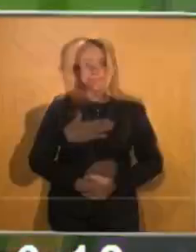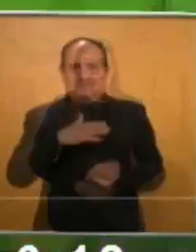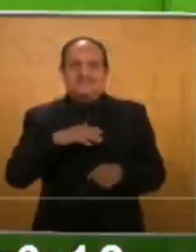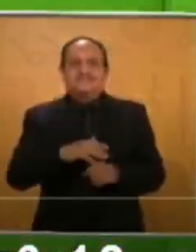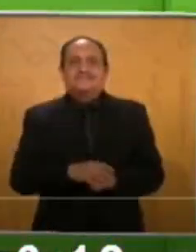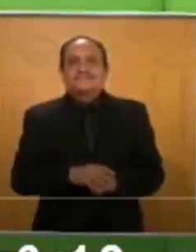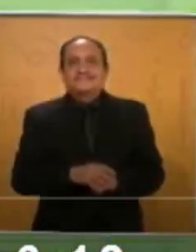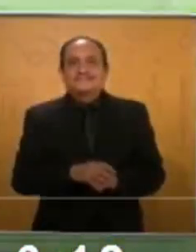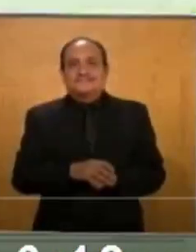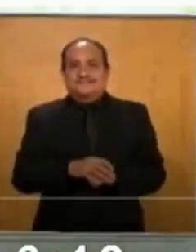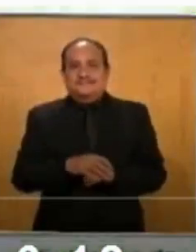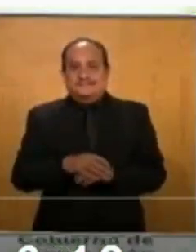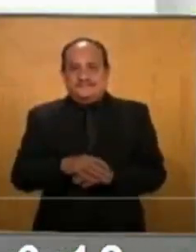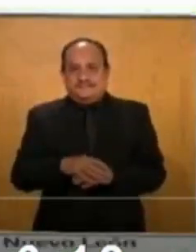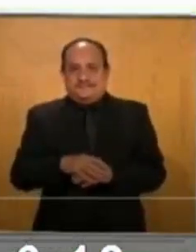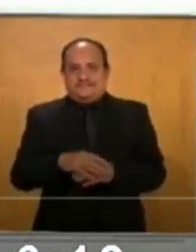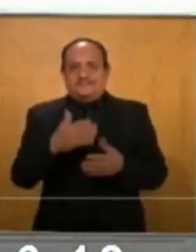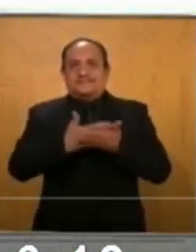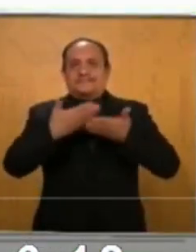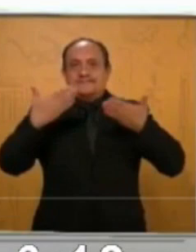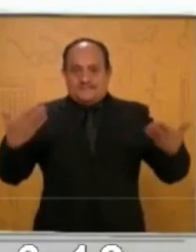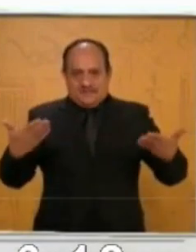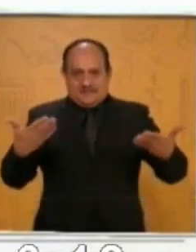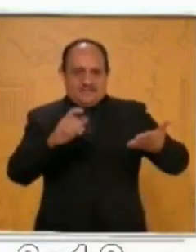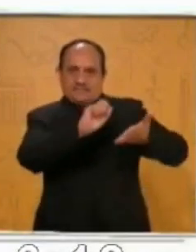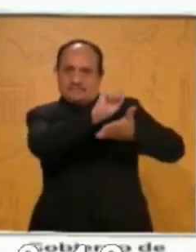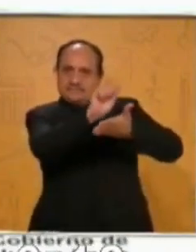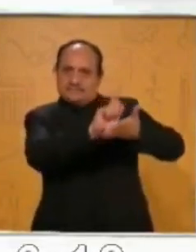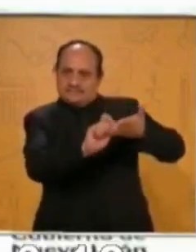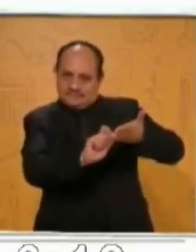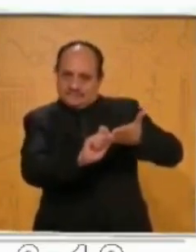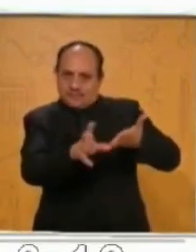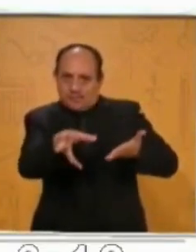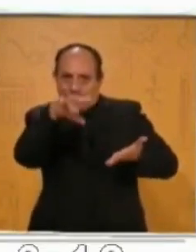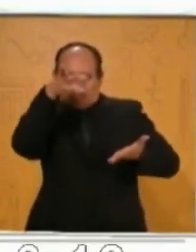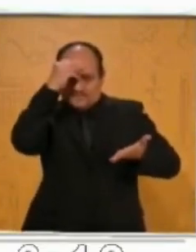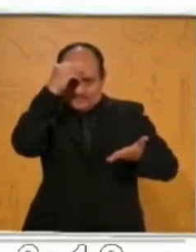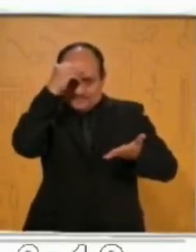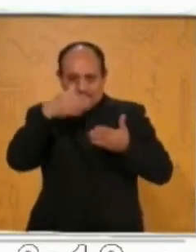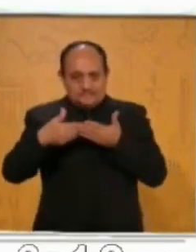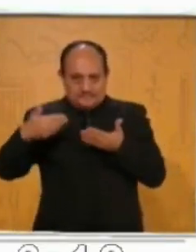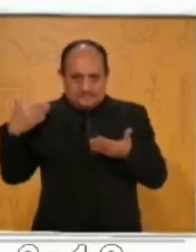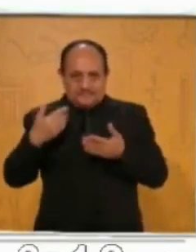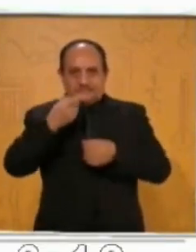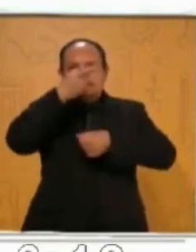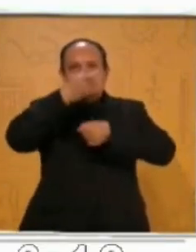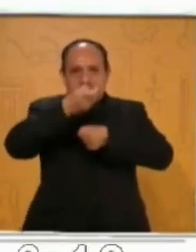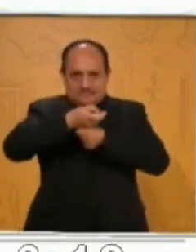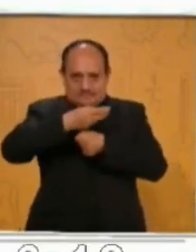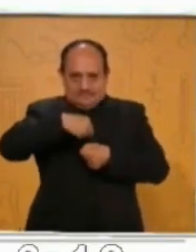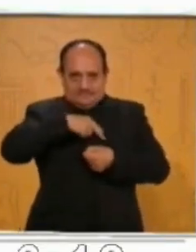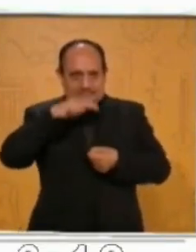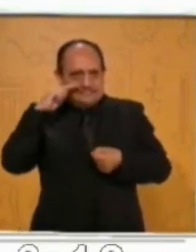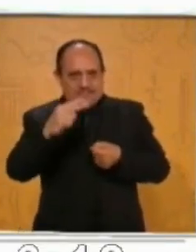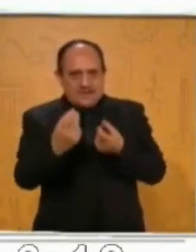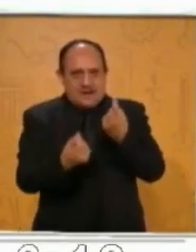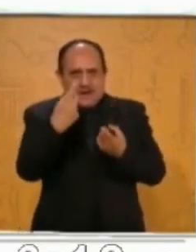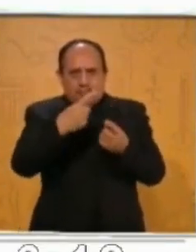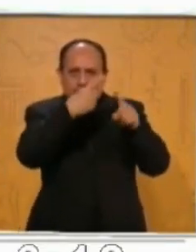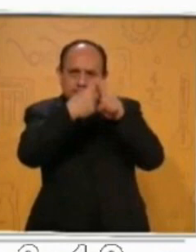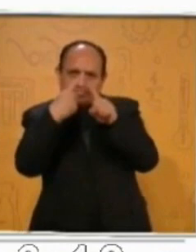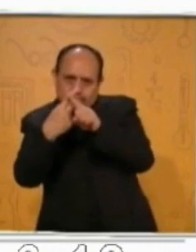Vamos entonces ahora a trabajar con lo que aprendimos. Primero, nosotros vimos algunos